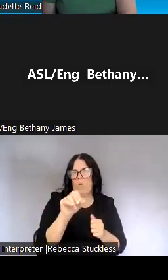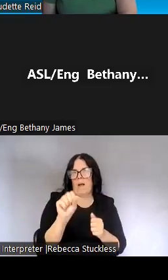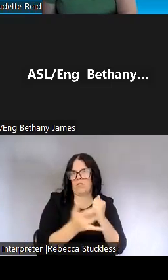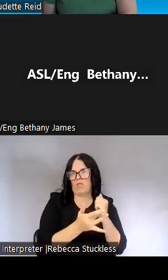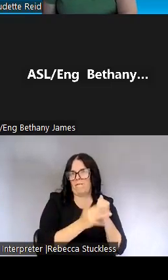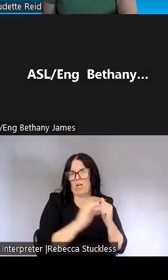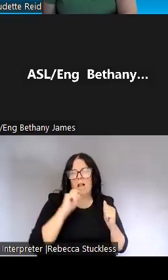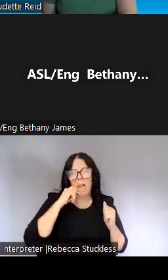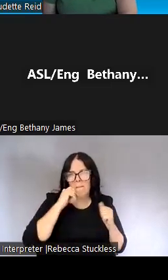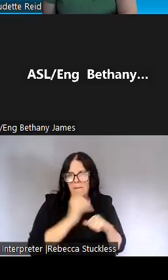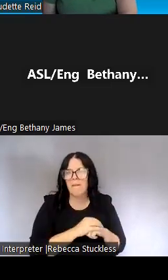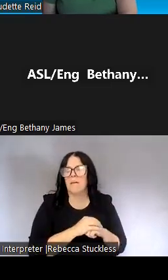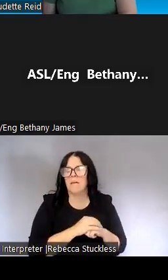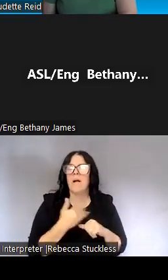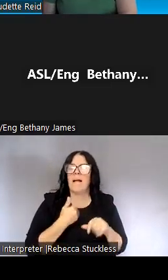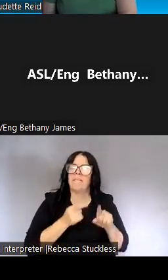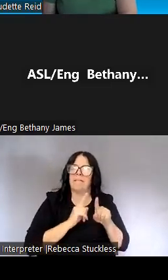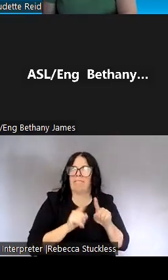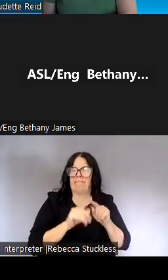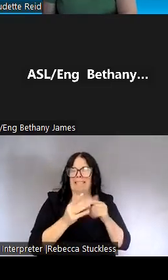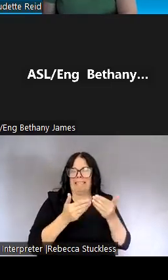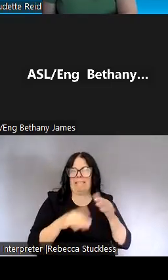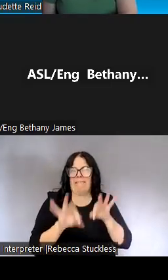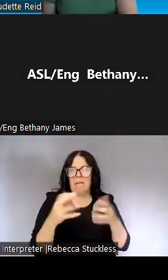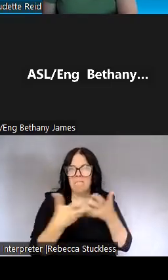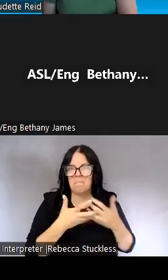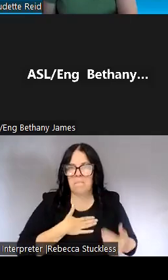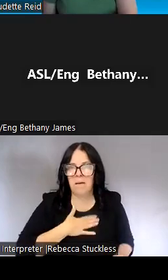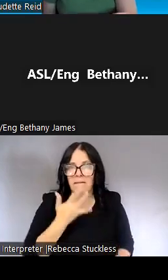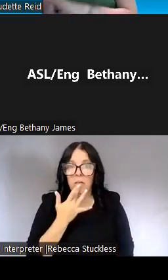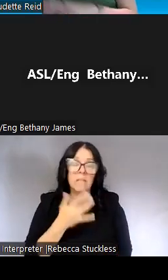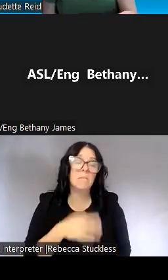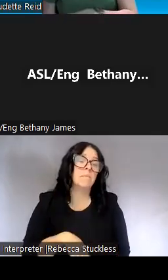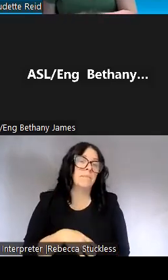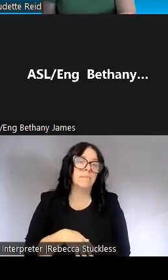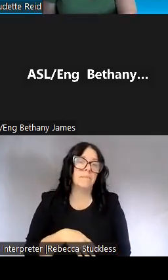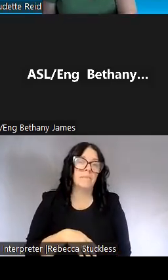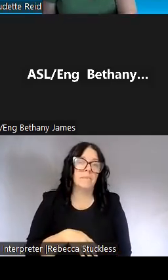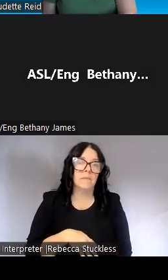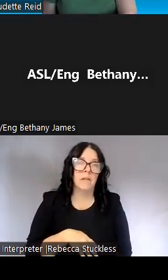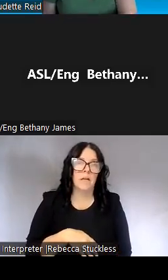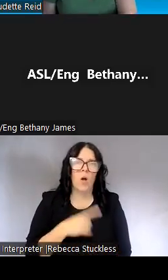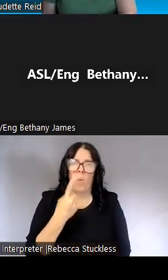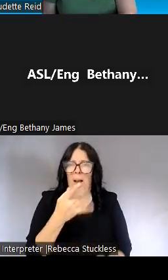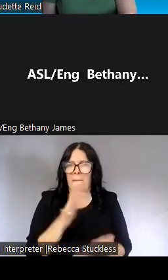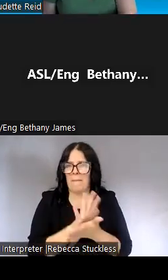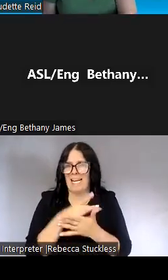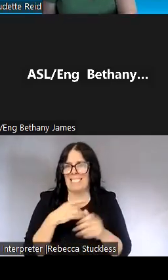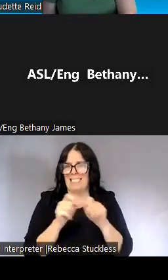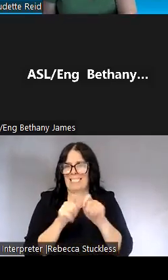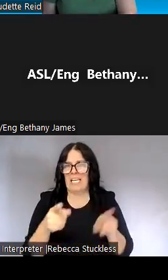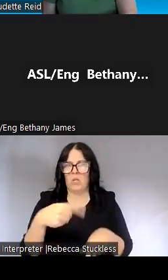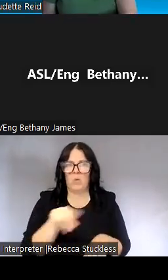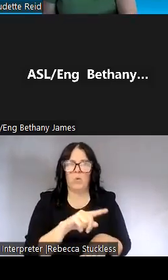so there's lots that you can find. As one of the handouts that I've sent to all of you, there is a list